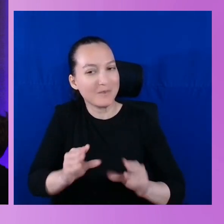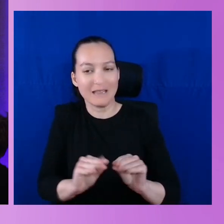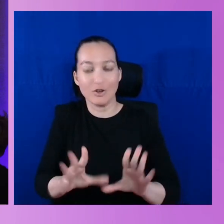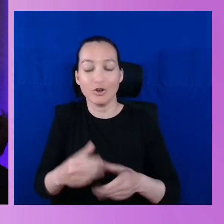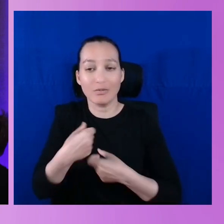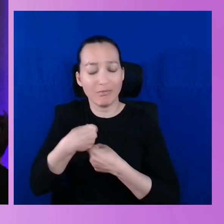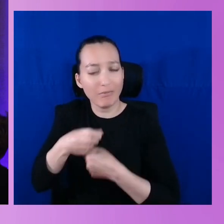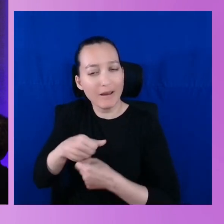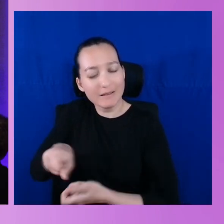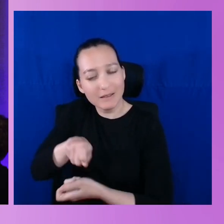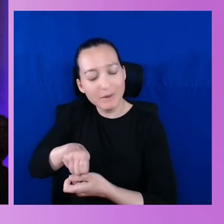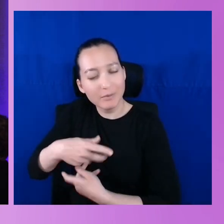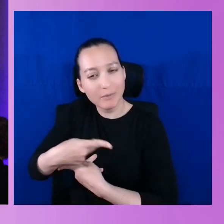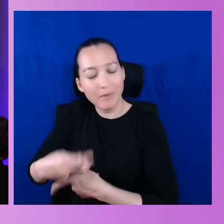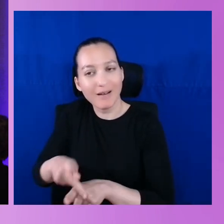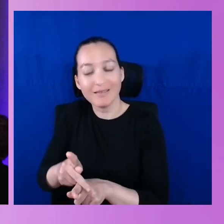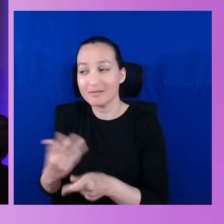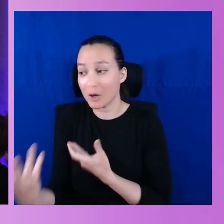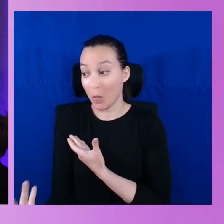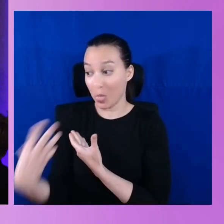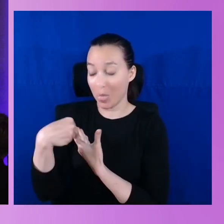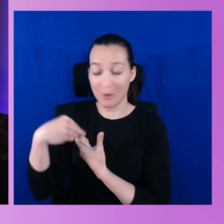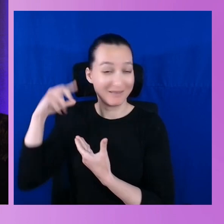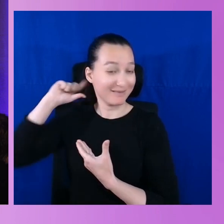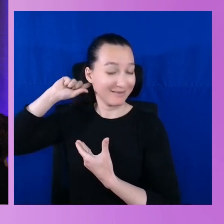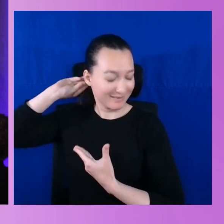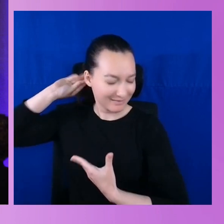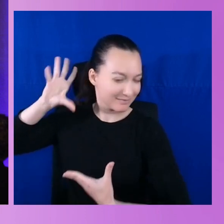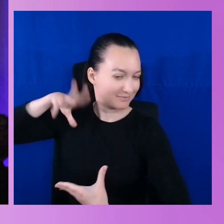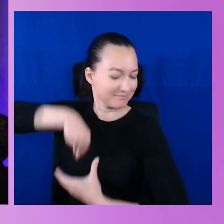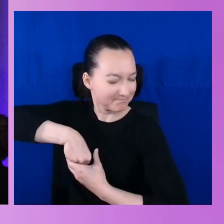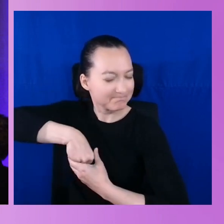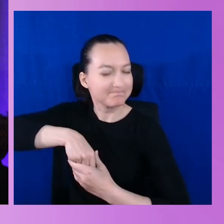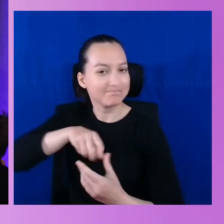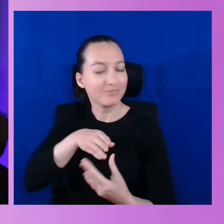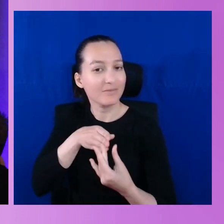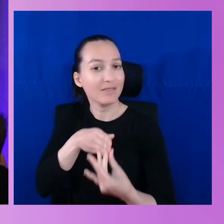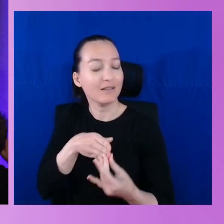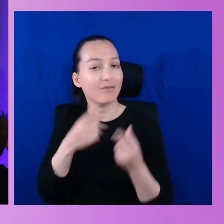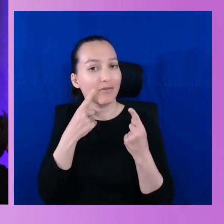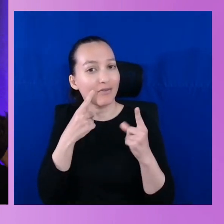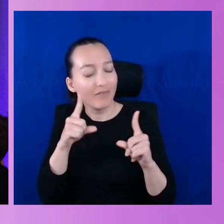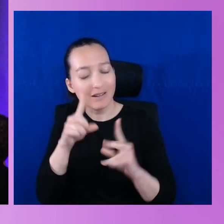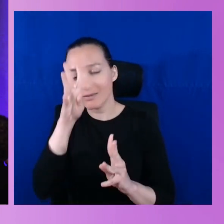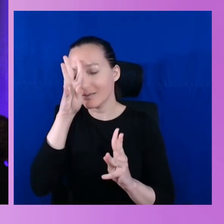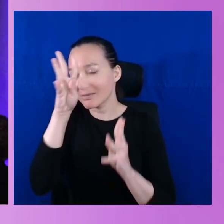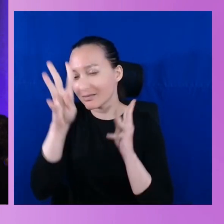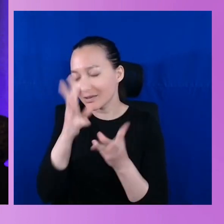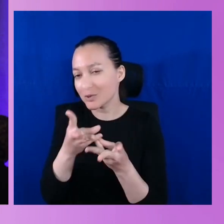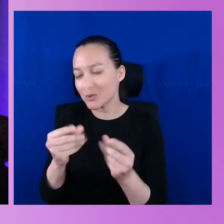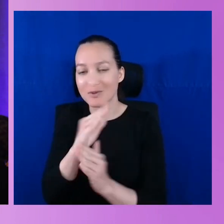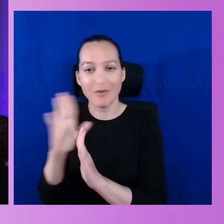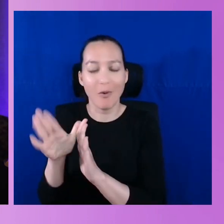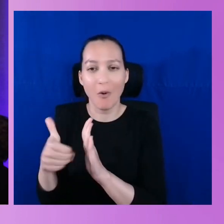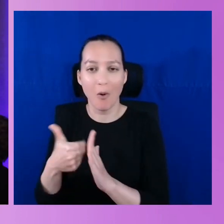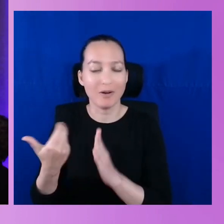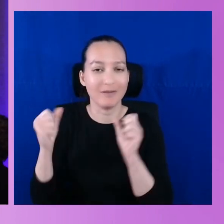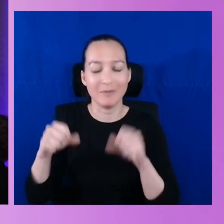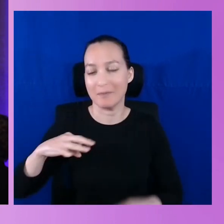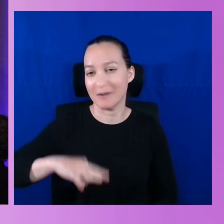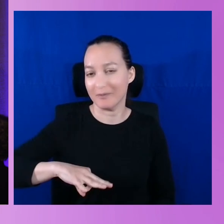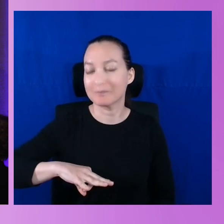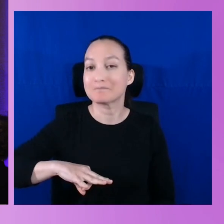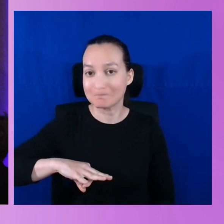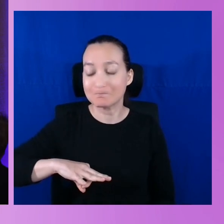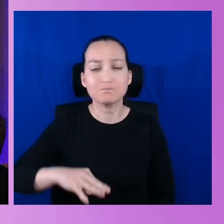products with inclusivity in mind, it really leads to more effective and innovative solutions for everyone. So now